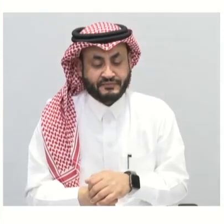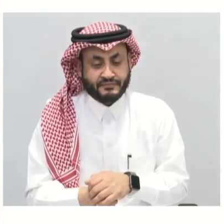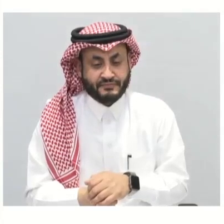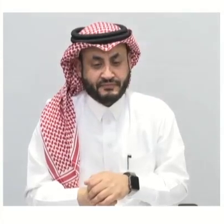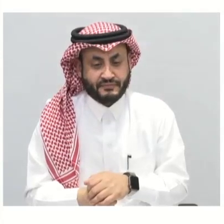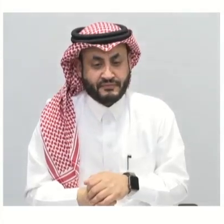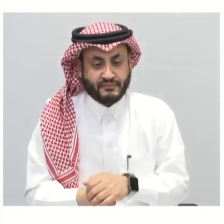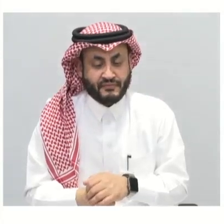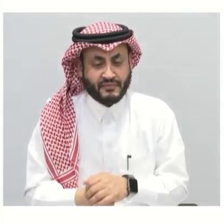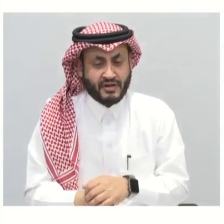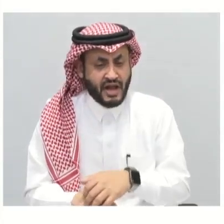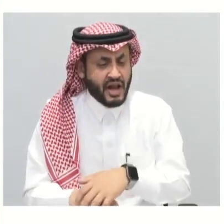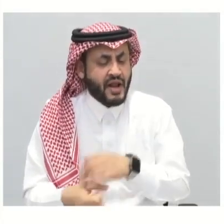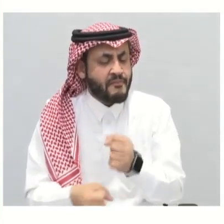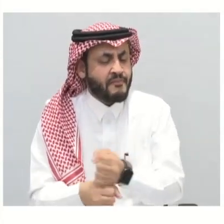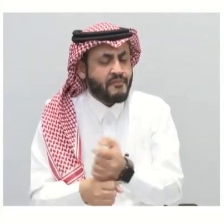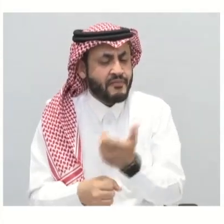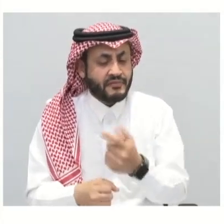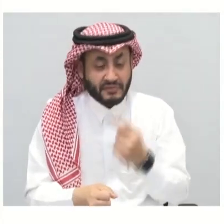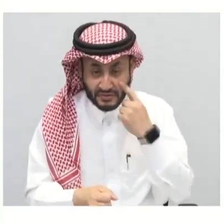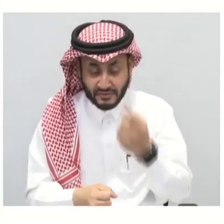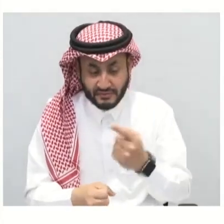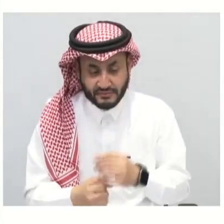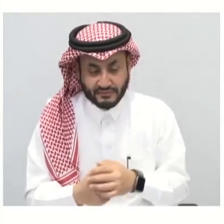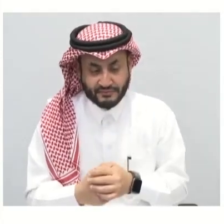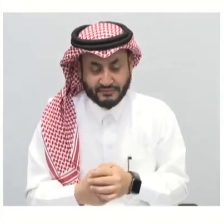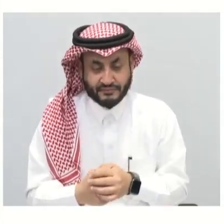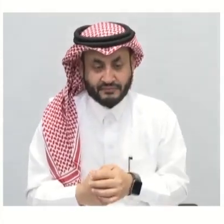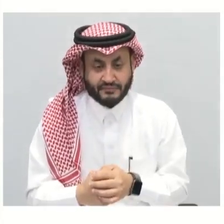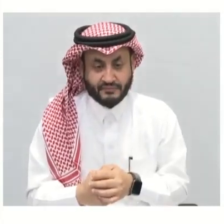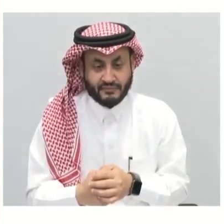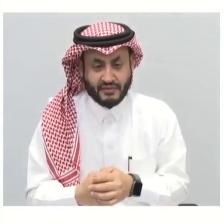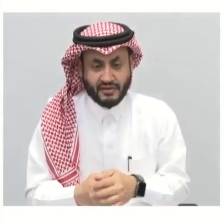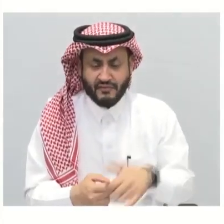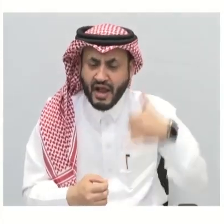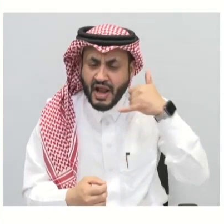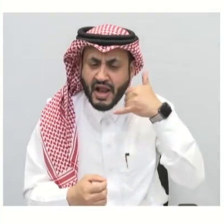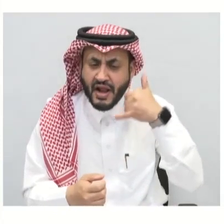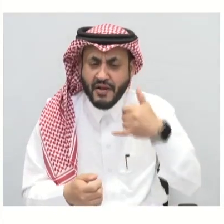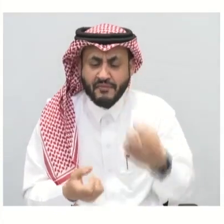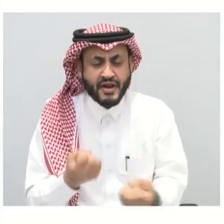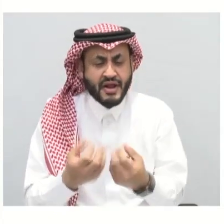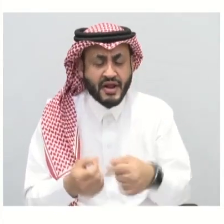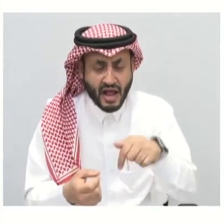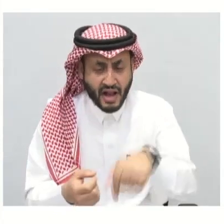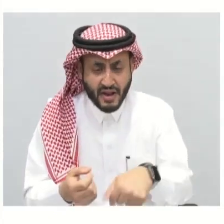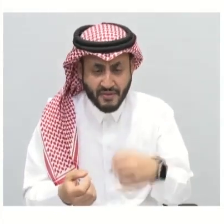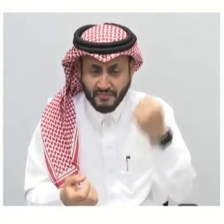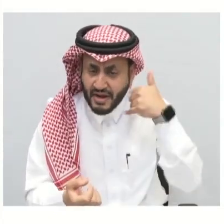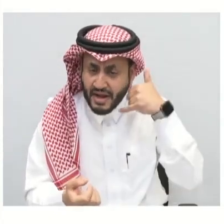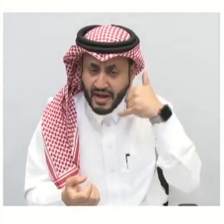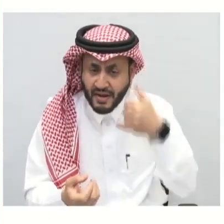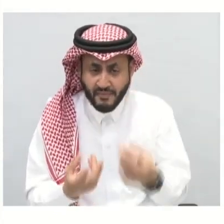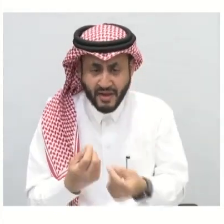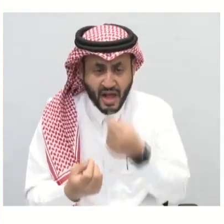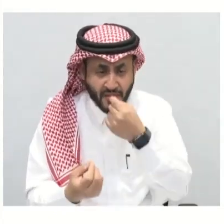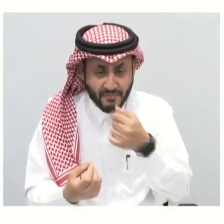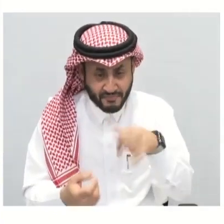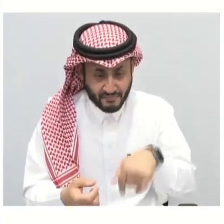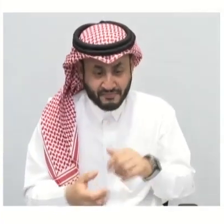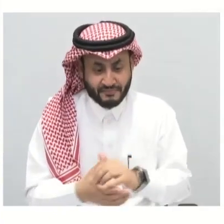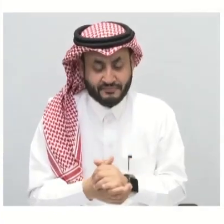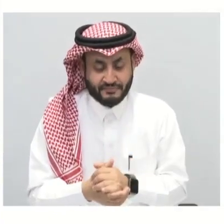will need to do on the schedule? Let's see. He is booking the restaurant tonight. Very good. So the first thing,